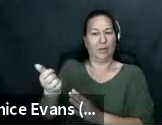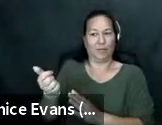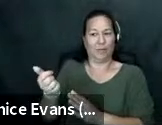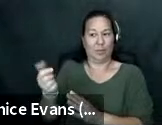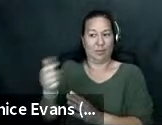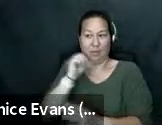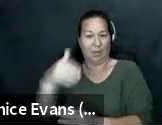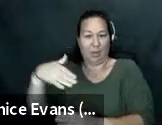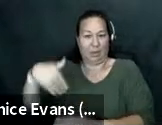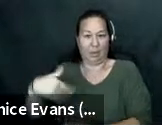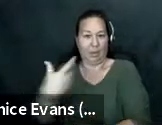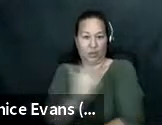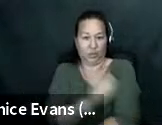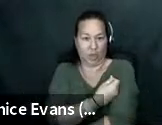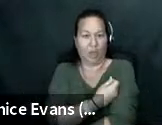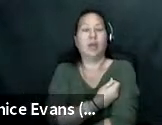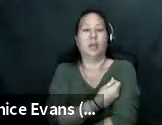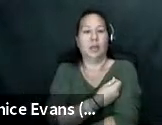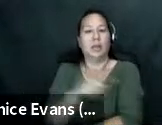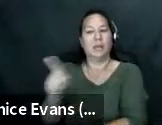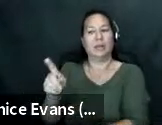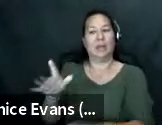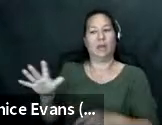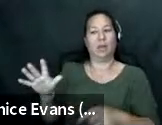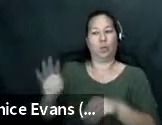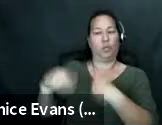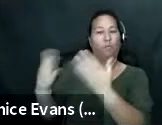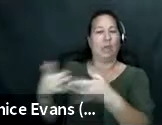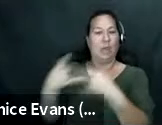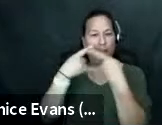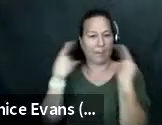In terms of face mask requirements in the work setting,